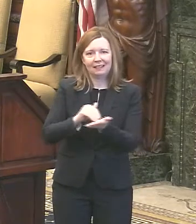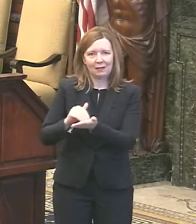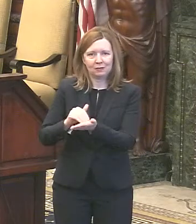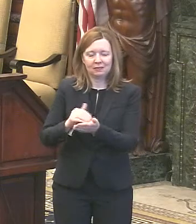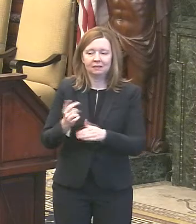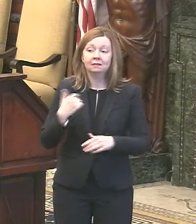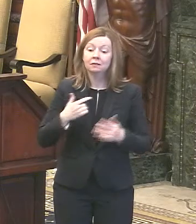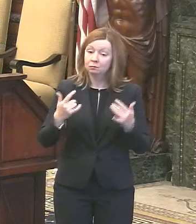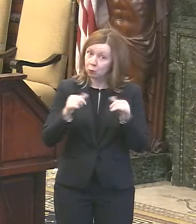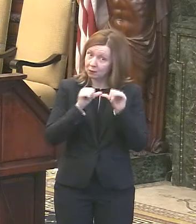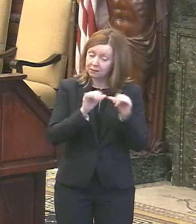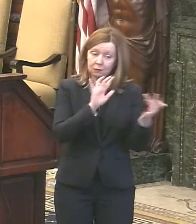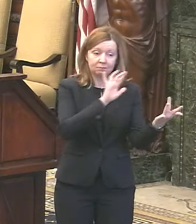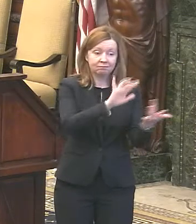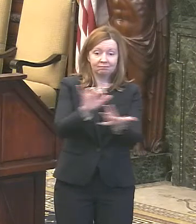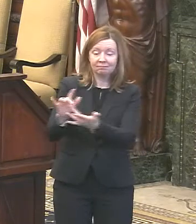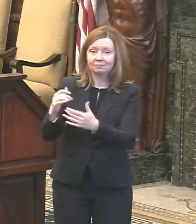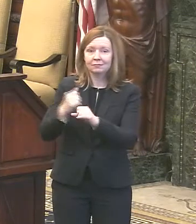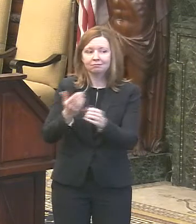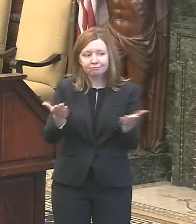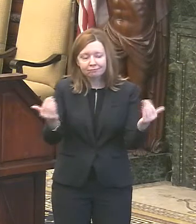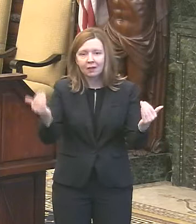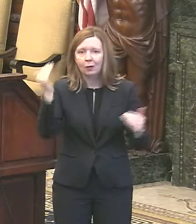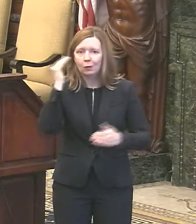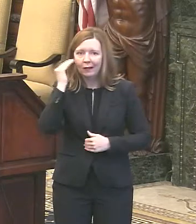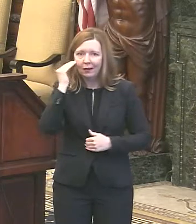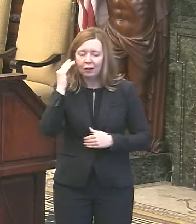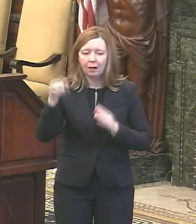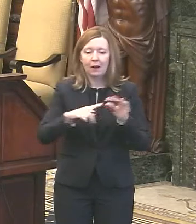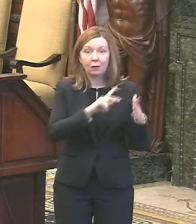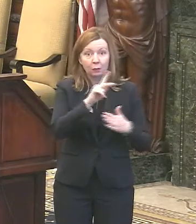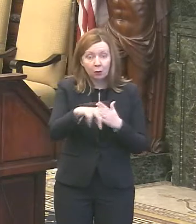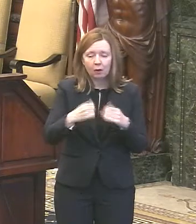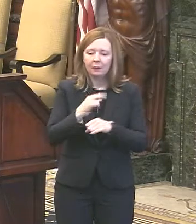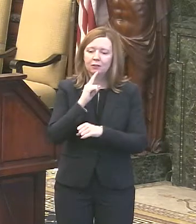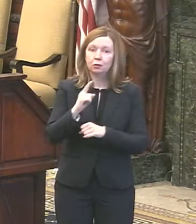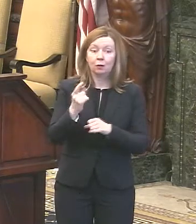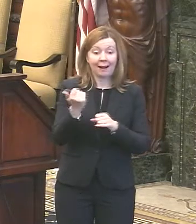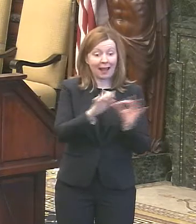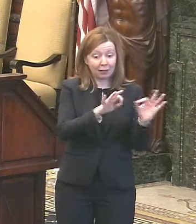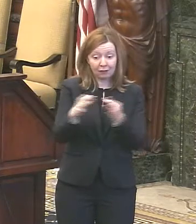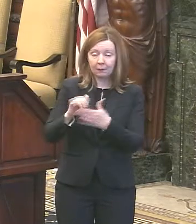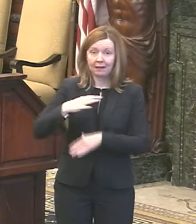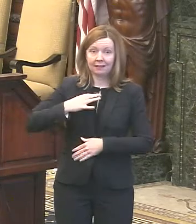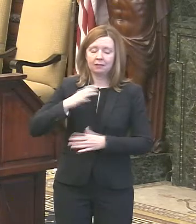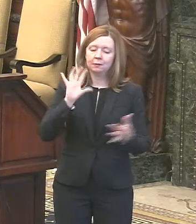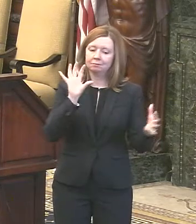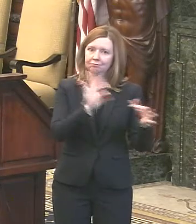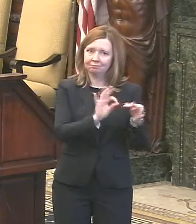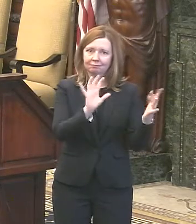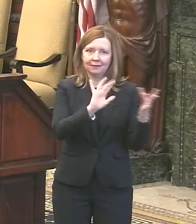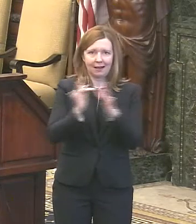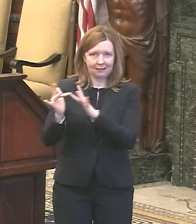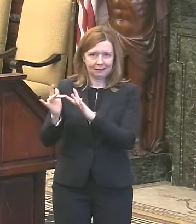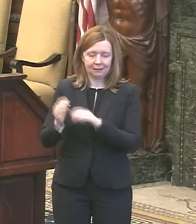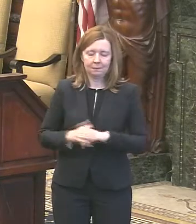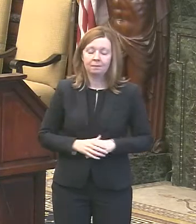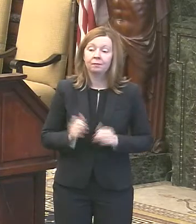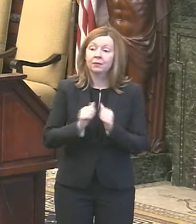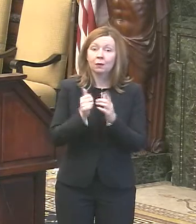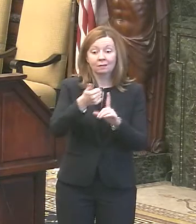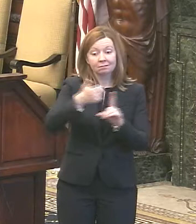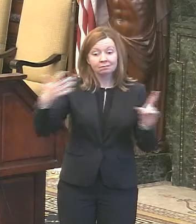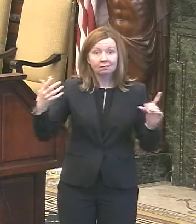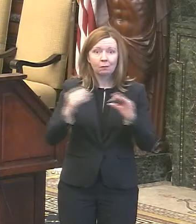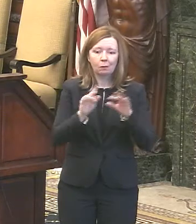conduct outreach to raise awareness about the program and make sure any eligible family gets connected. With this expansion, more families